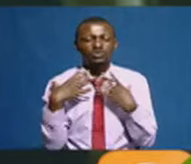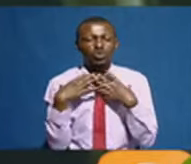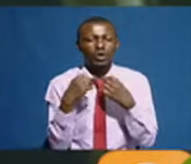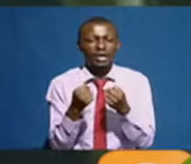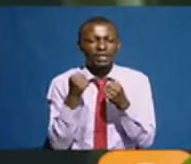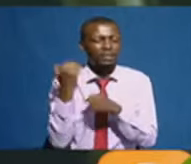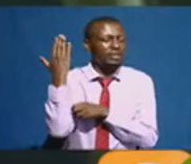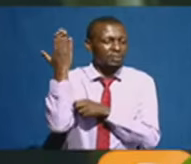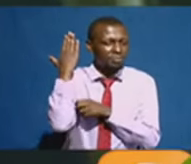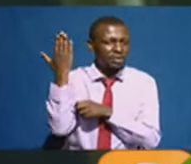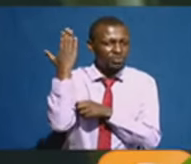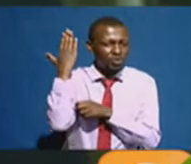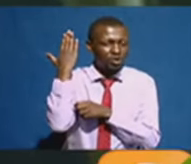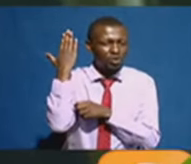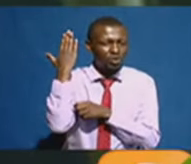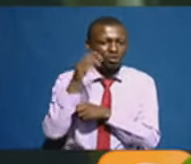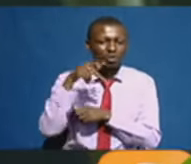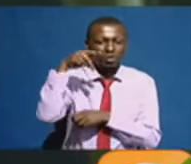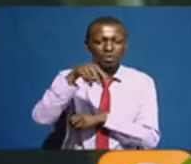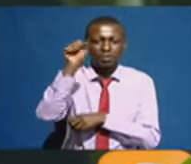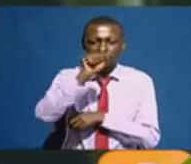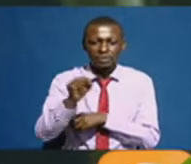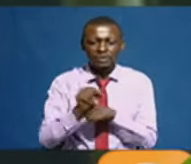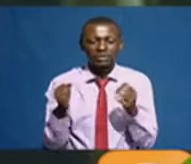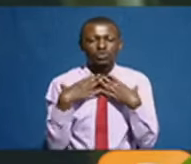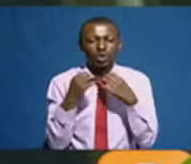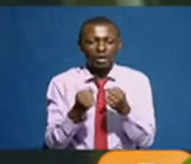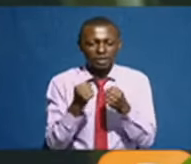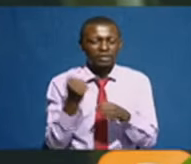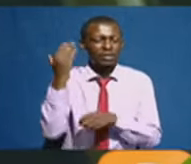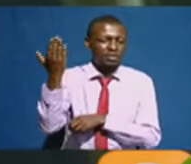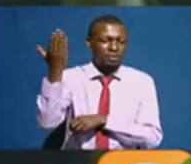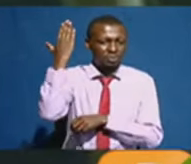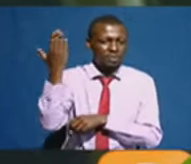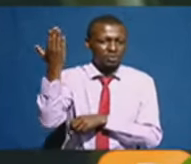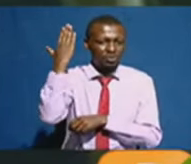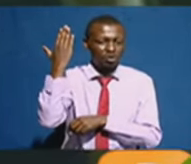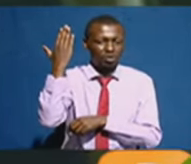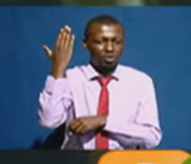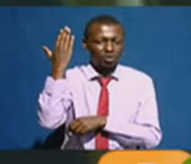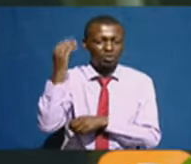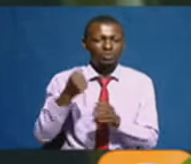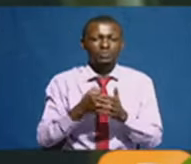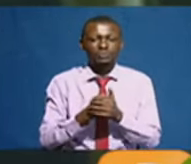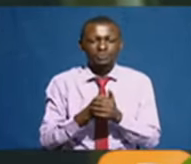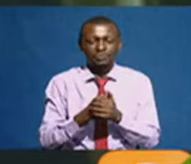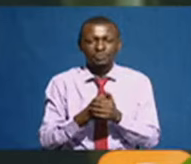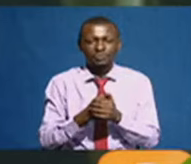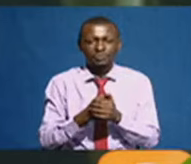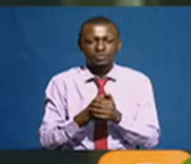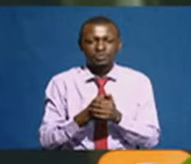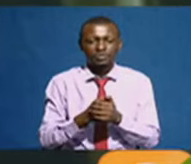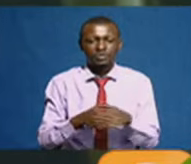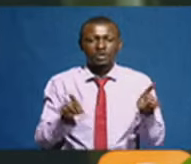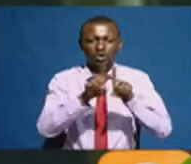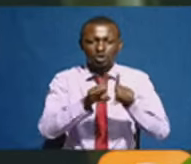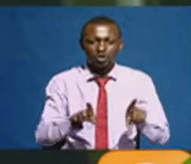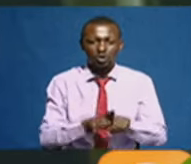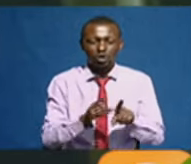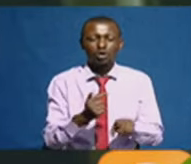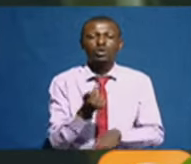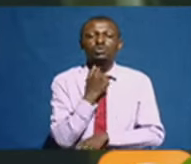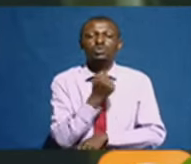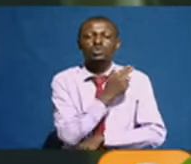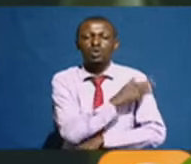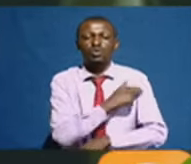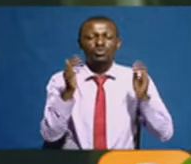time, Cleopa Mailu, the PS of Health that time, Julius Koril, Dr. Omo Oluga from the side of